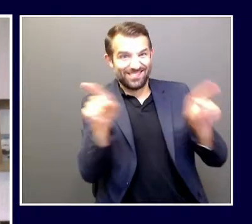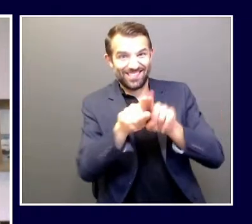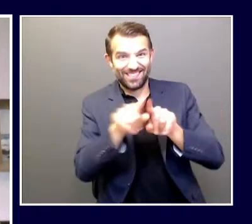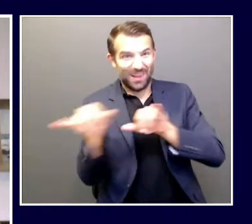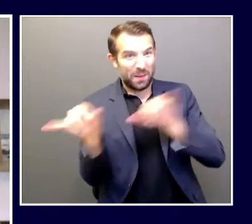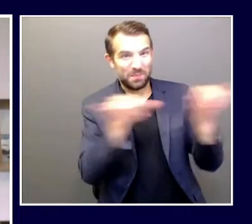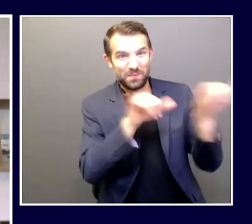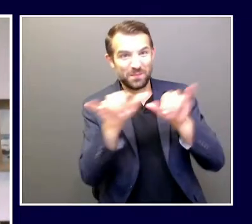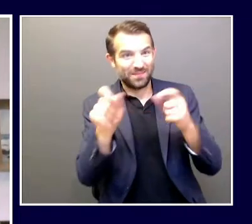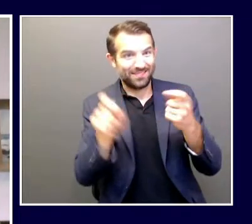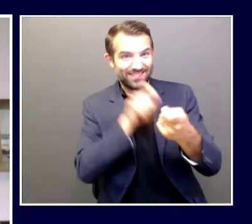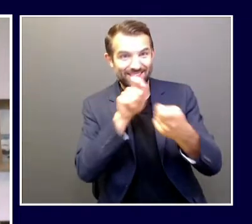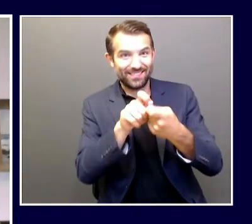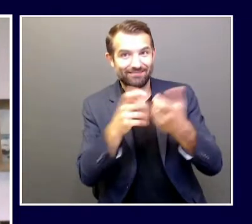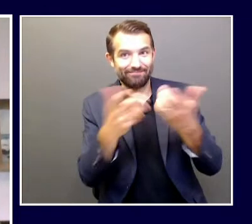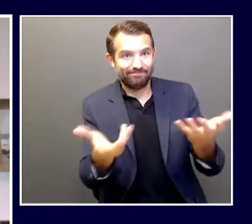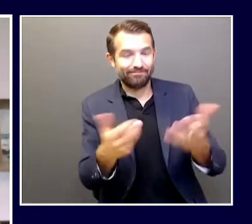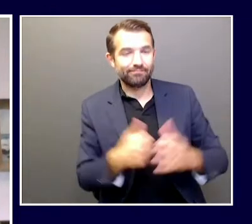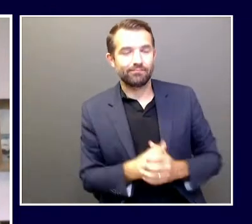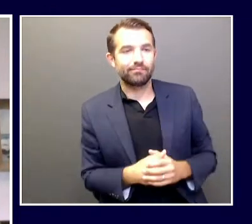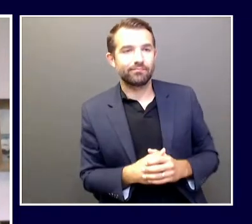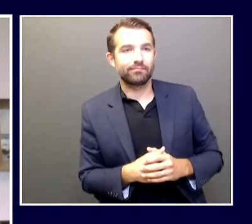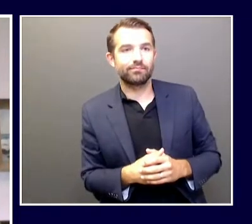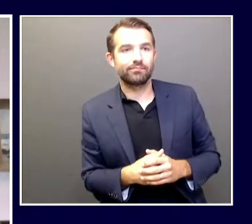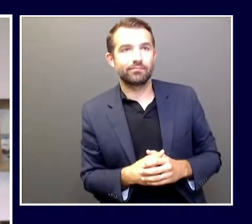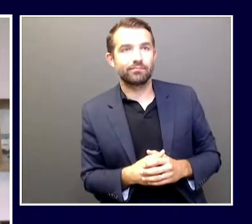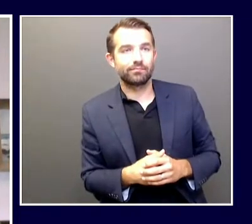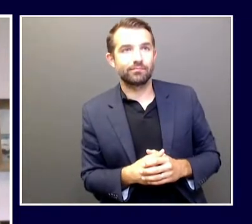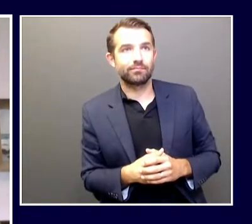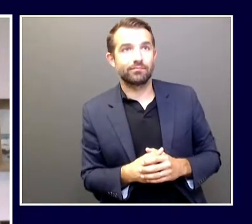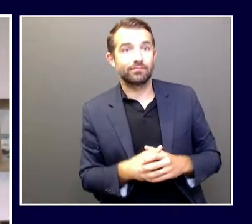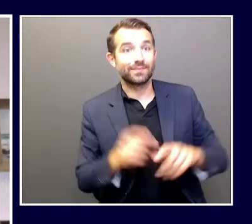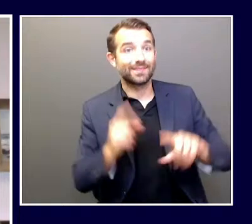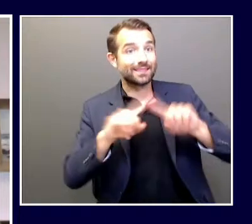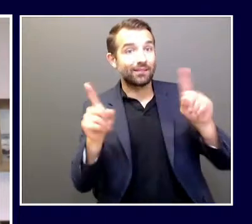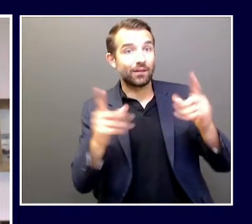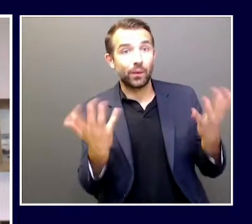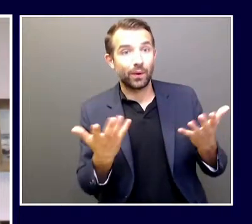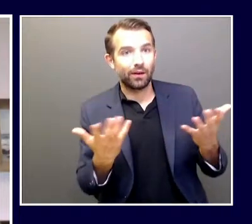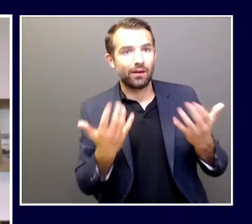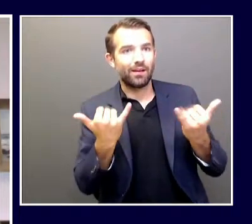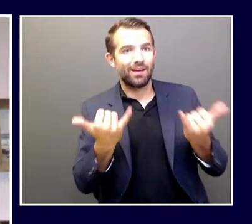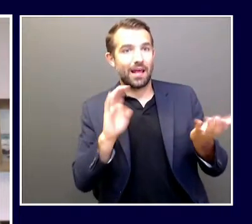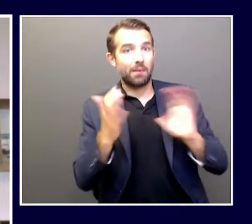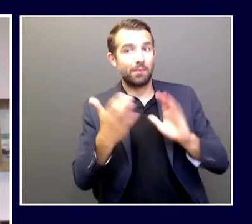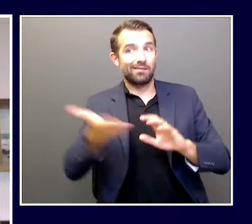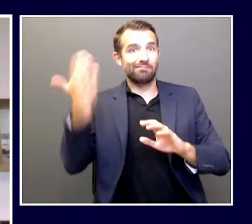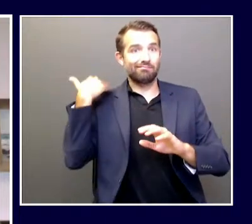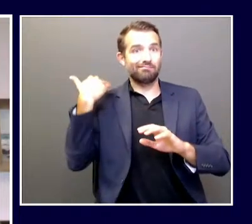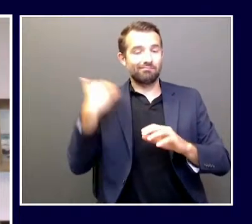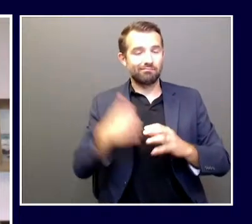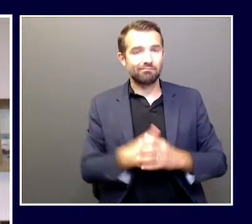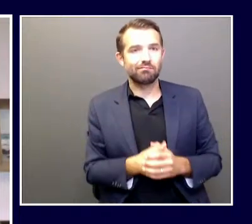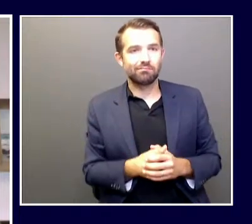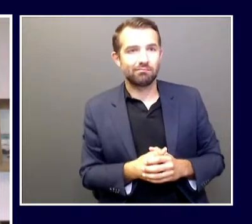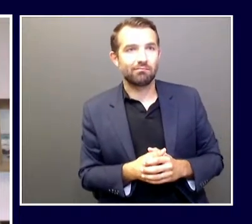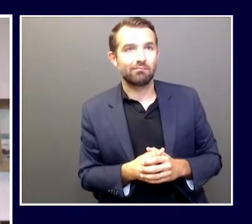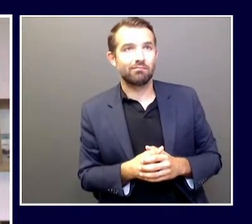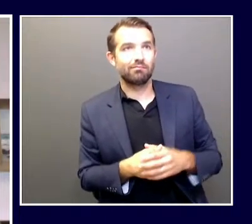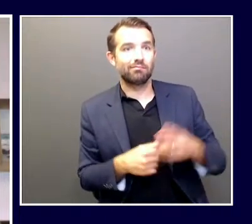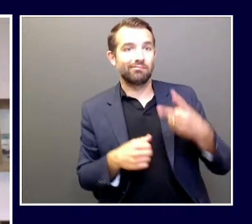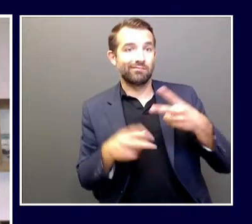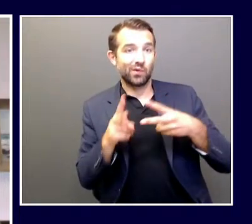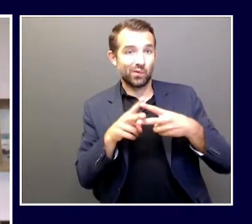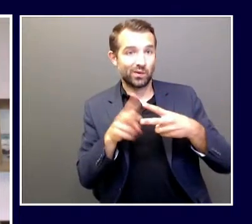in that respect, they're similar. What's different about this surge as compared to others are at least two things. Number one,